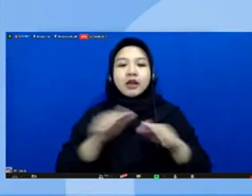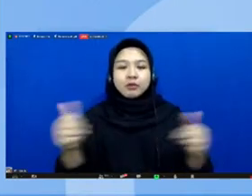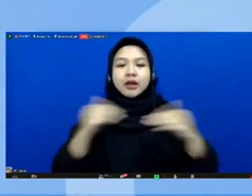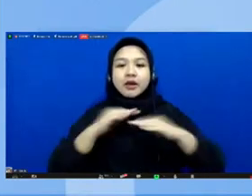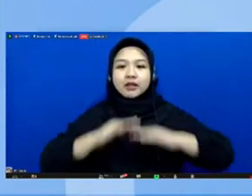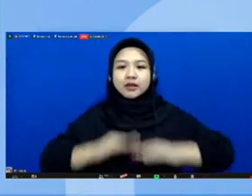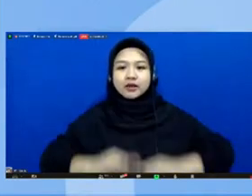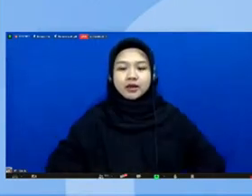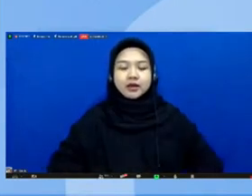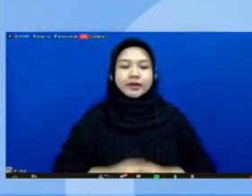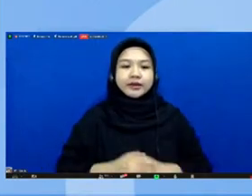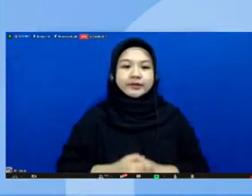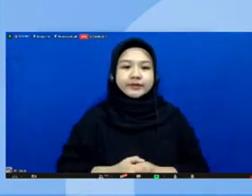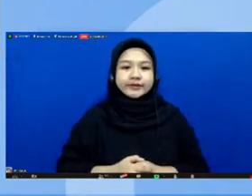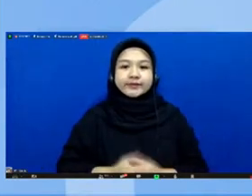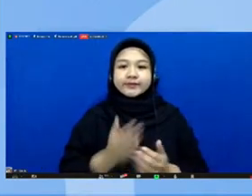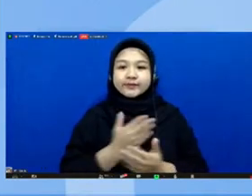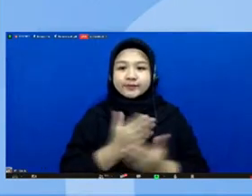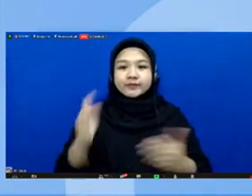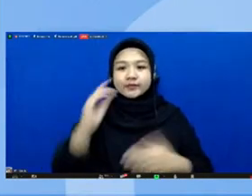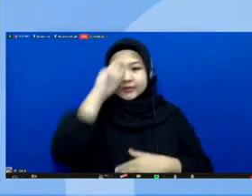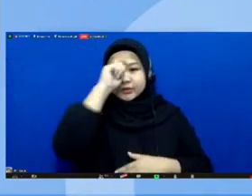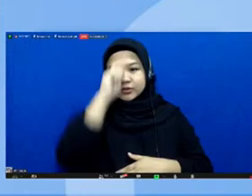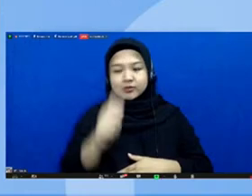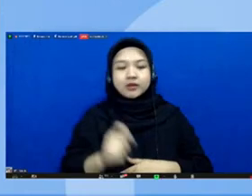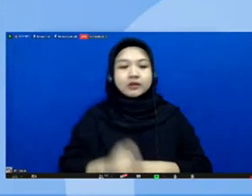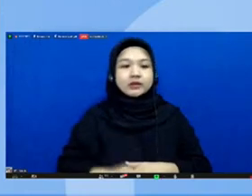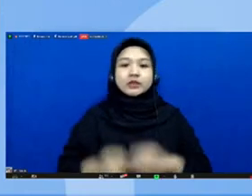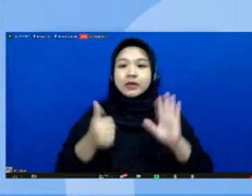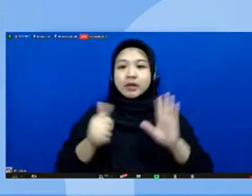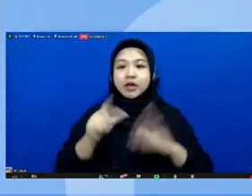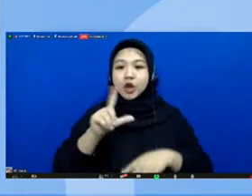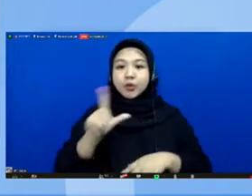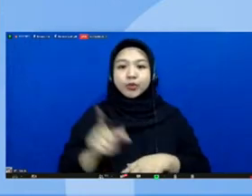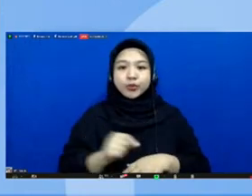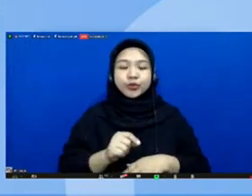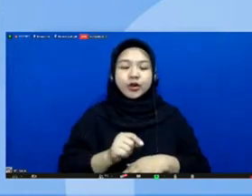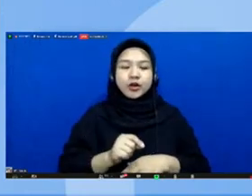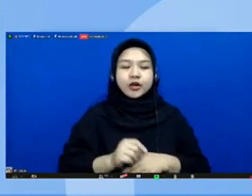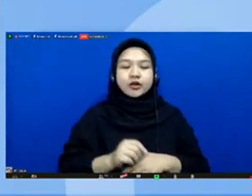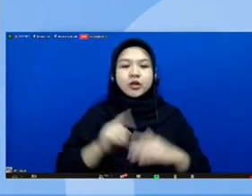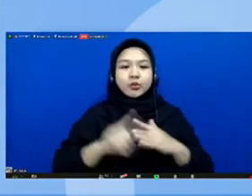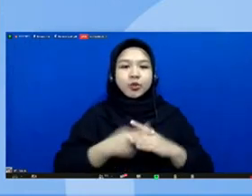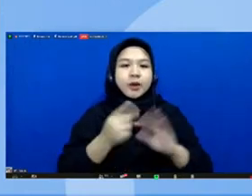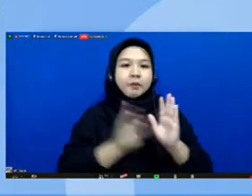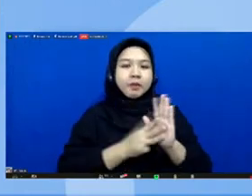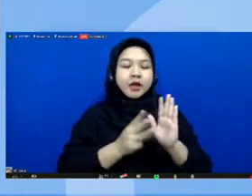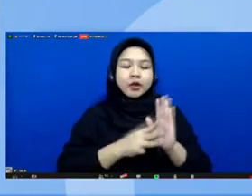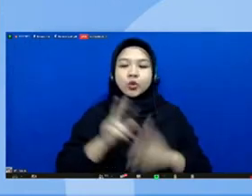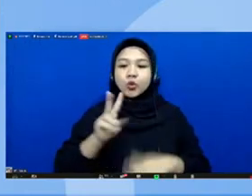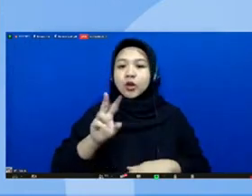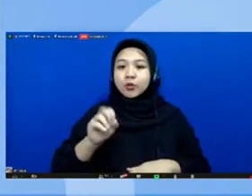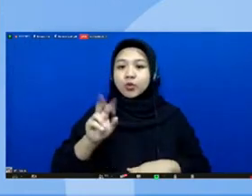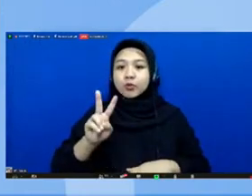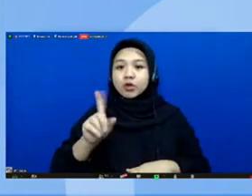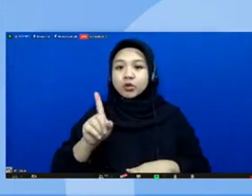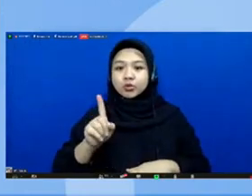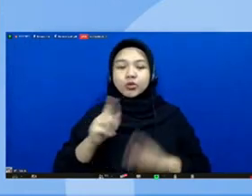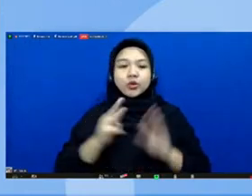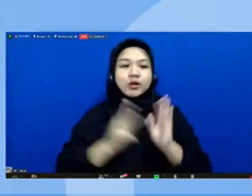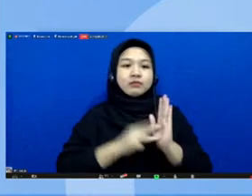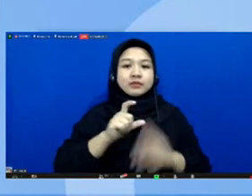Ladies and gentlemen, for 6 months through March 2021, we saw Mercy Corps Indonesia and the Lean-On implementing partners from